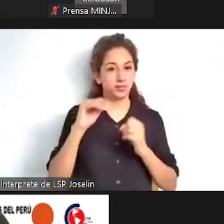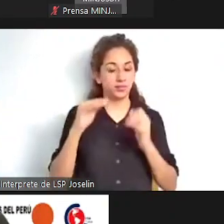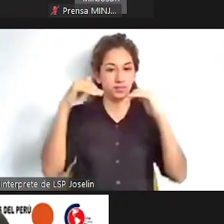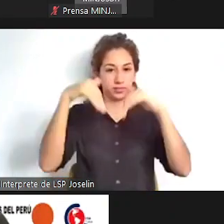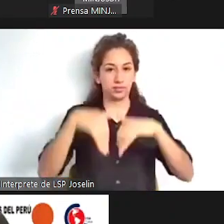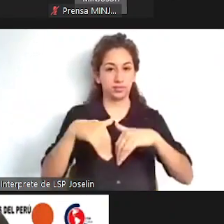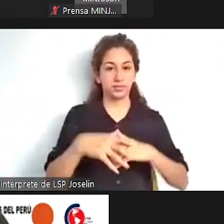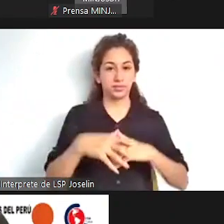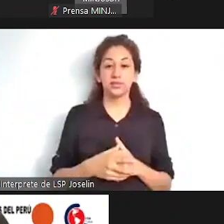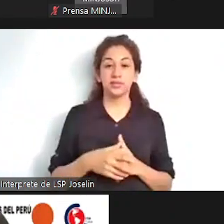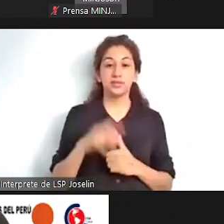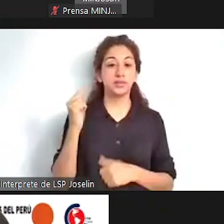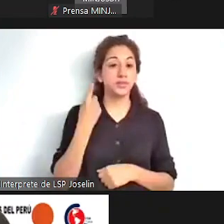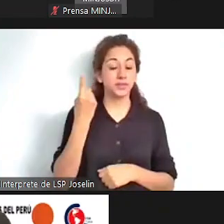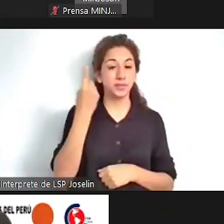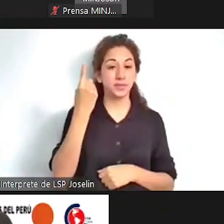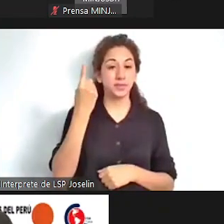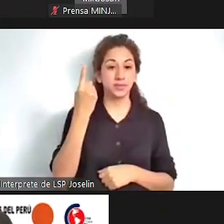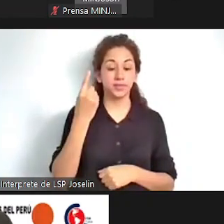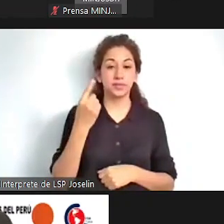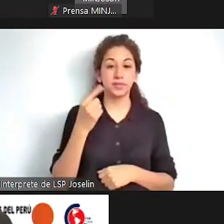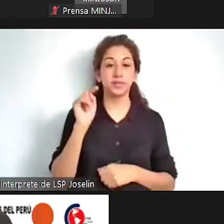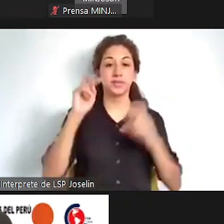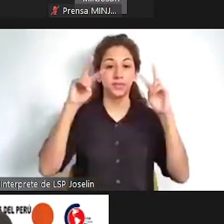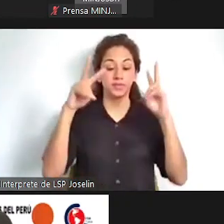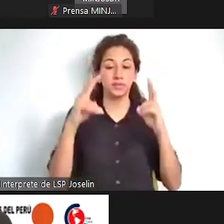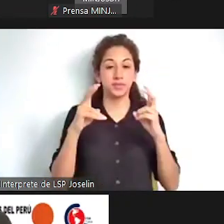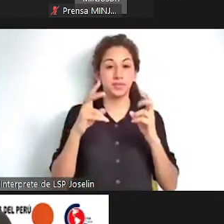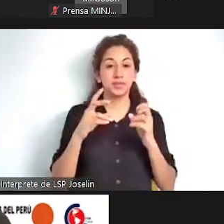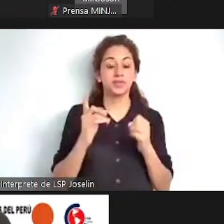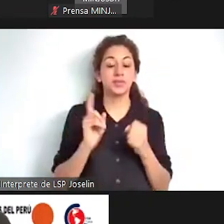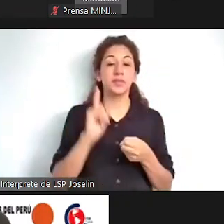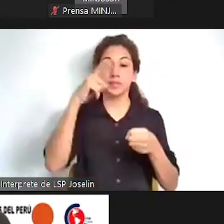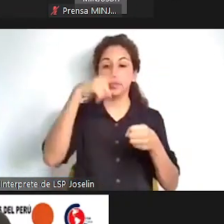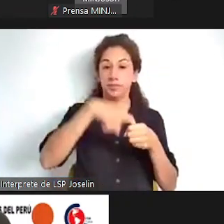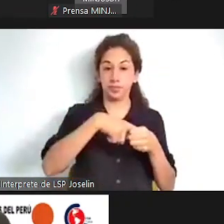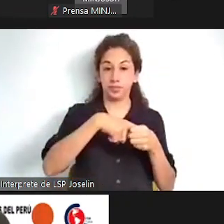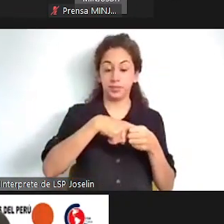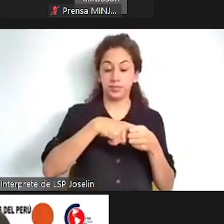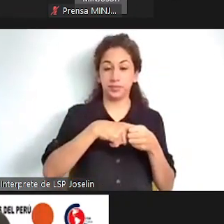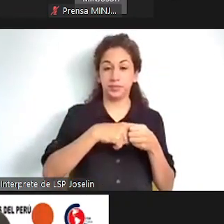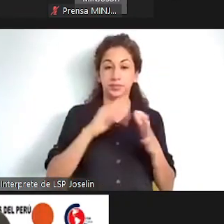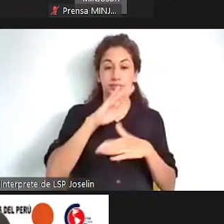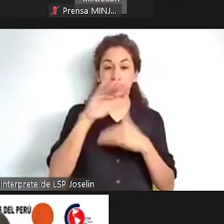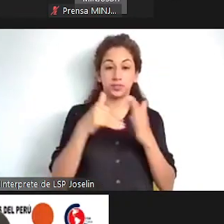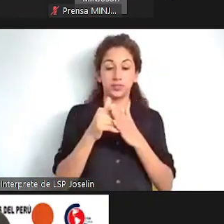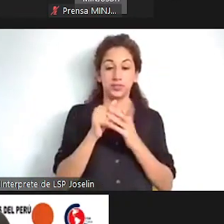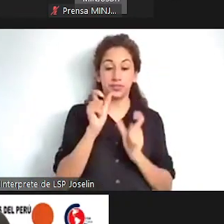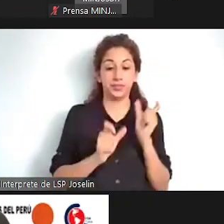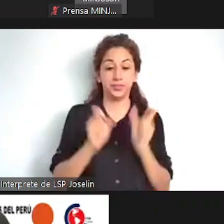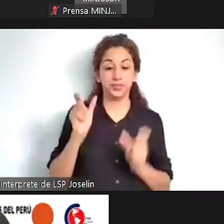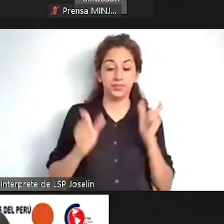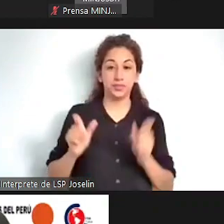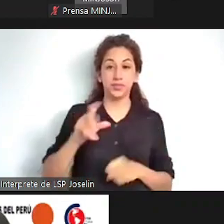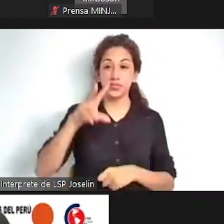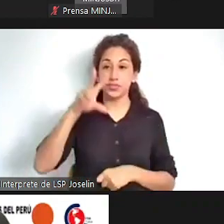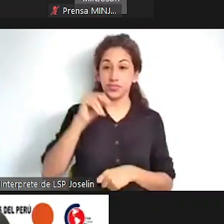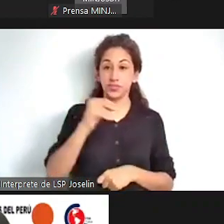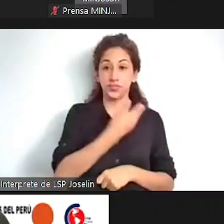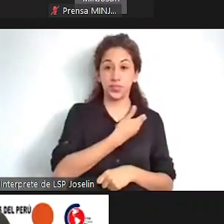doesn't work so generally the participation of a